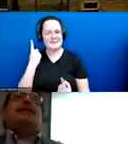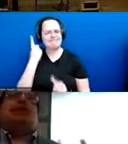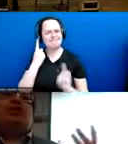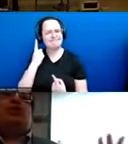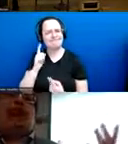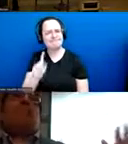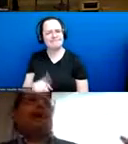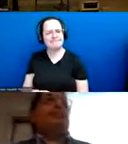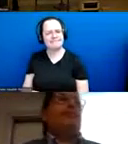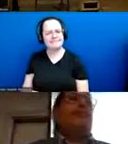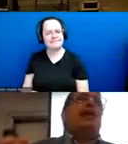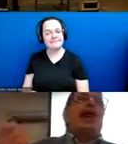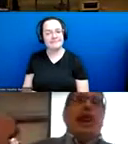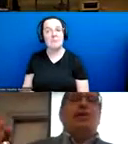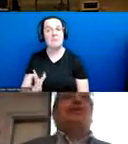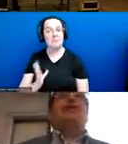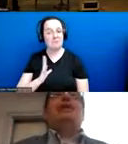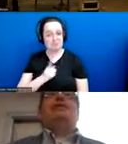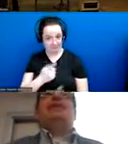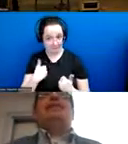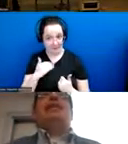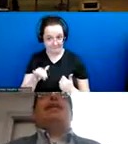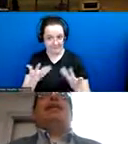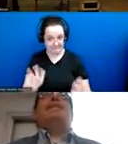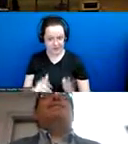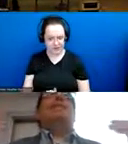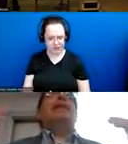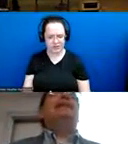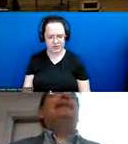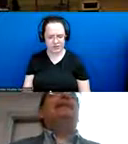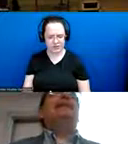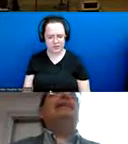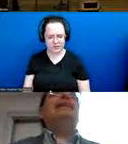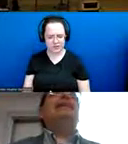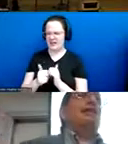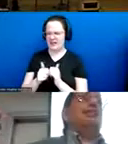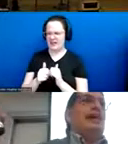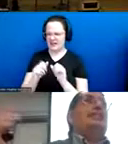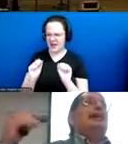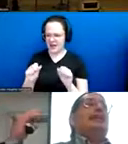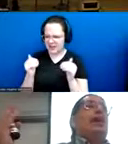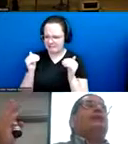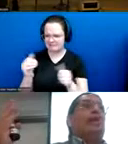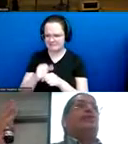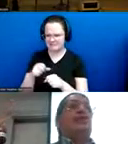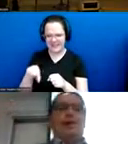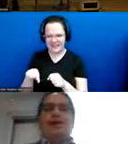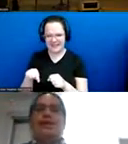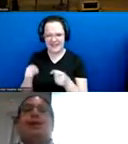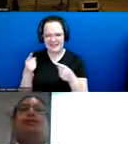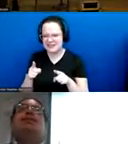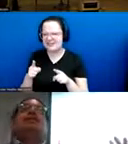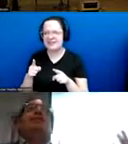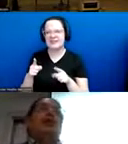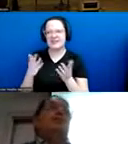is if you have that, how is that you can then make this a service, right? And then the way to think about